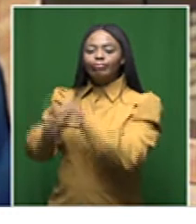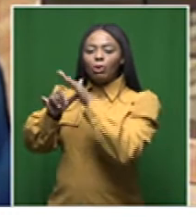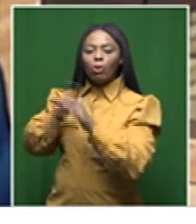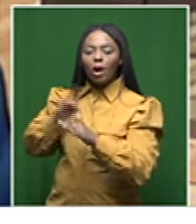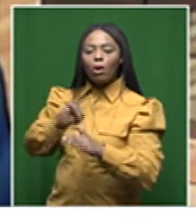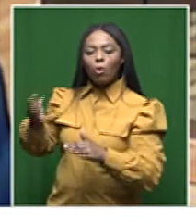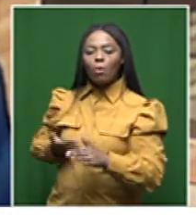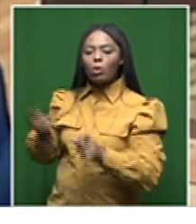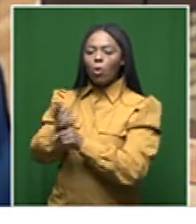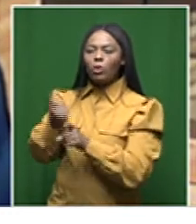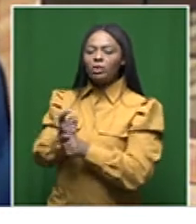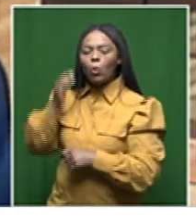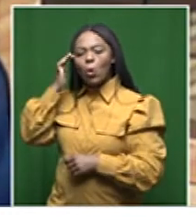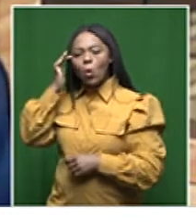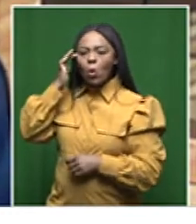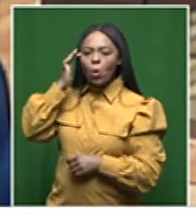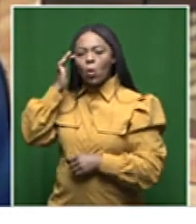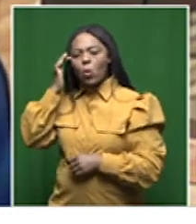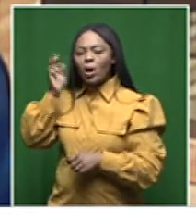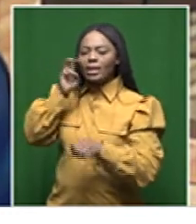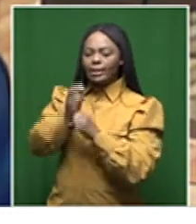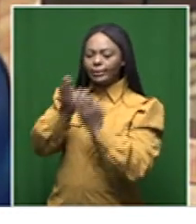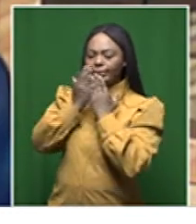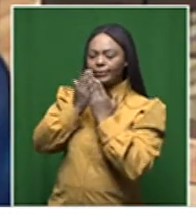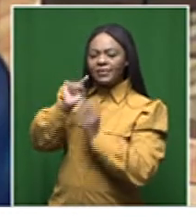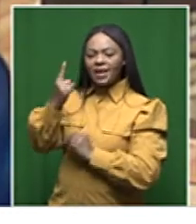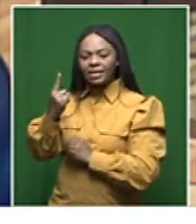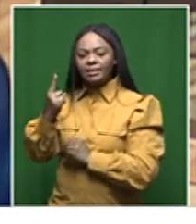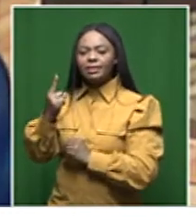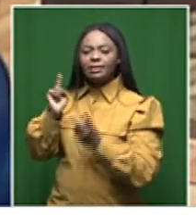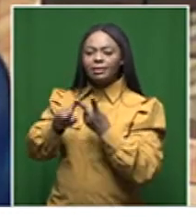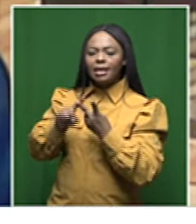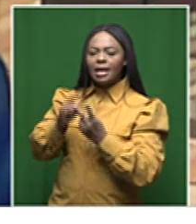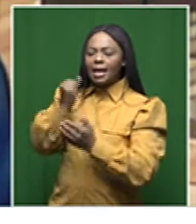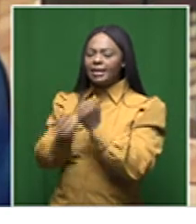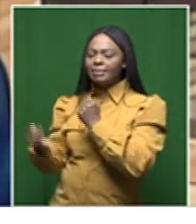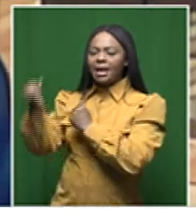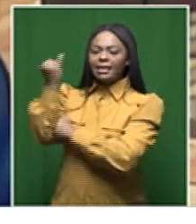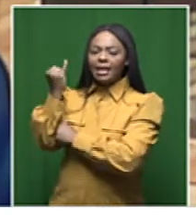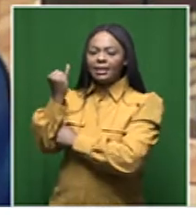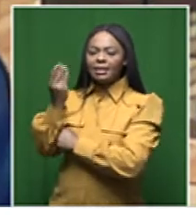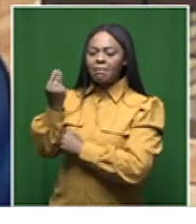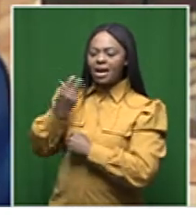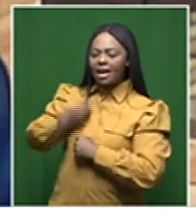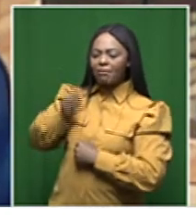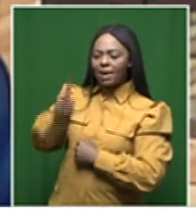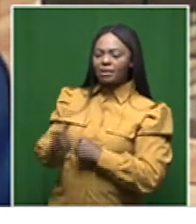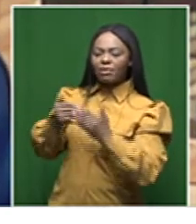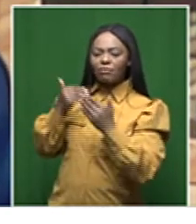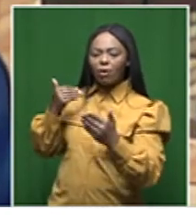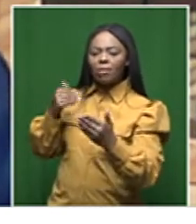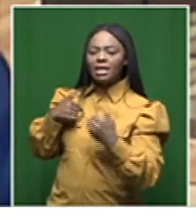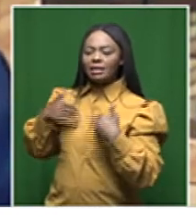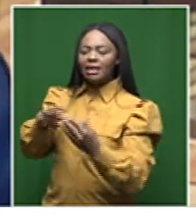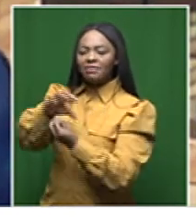very difficult situation that I have to build my career, I have to be independent before I can start a family. And that alone, it's